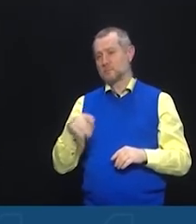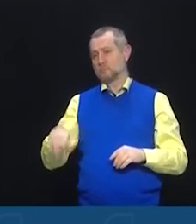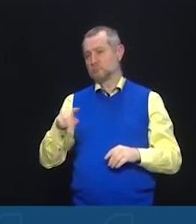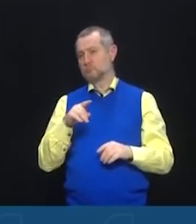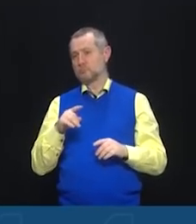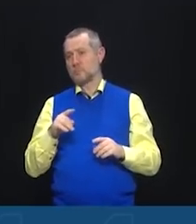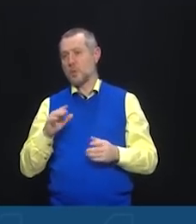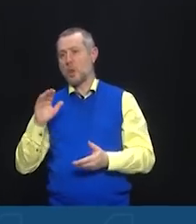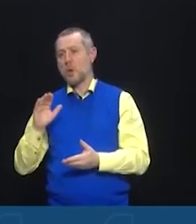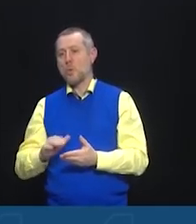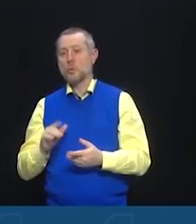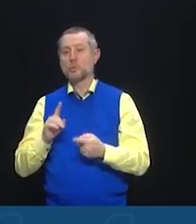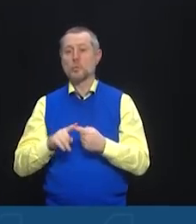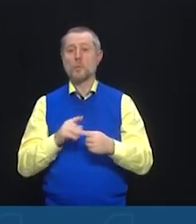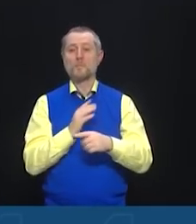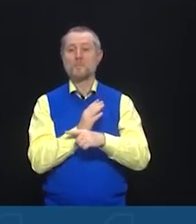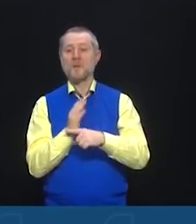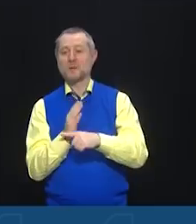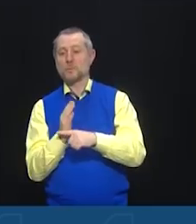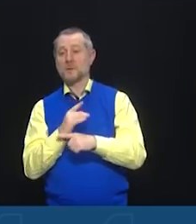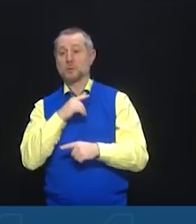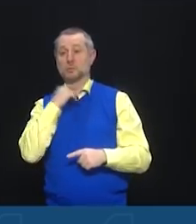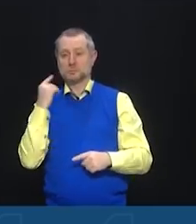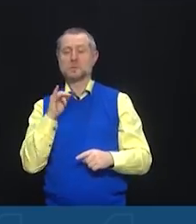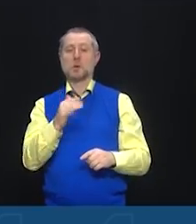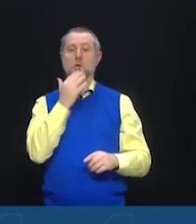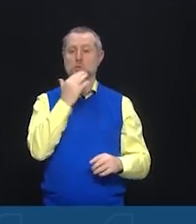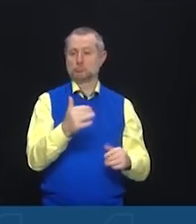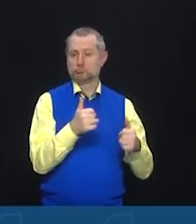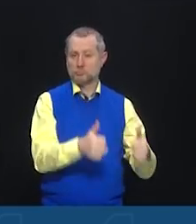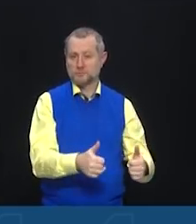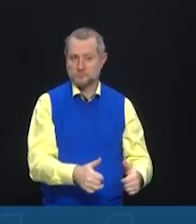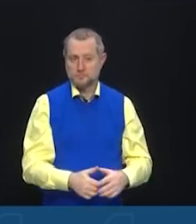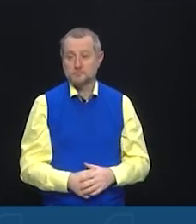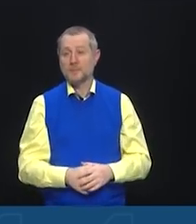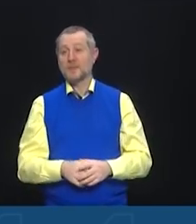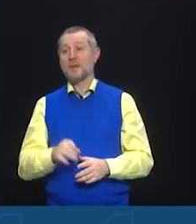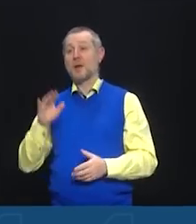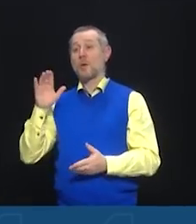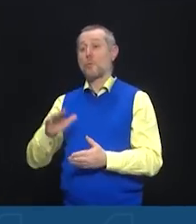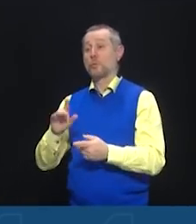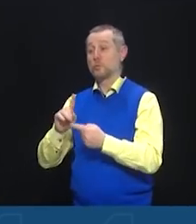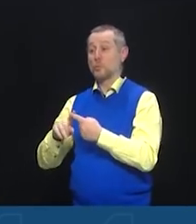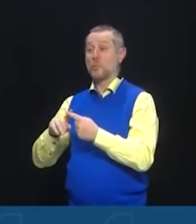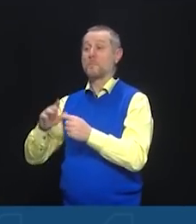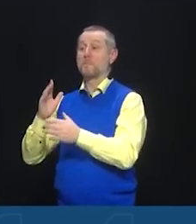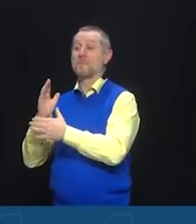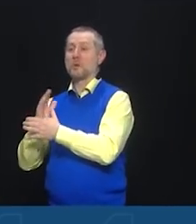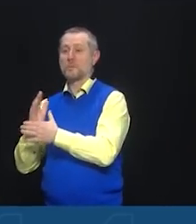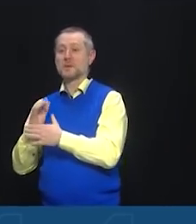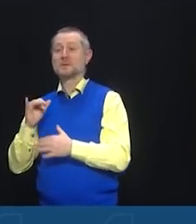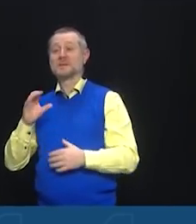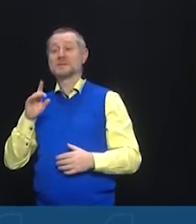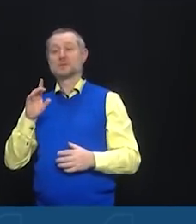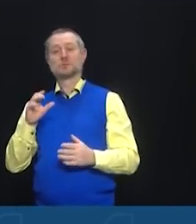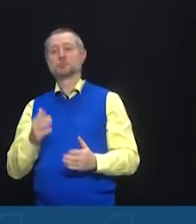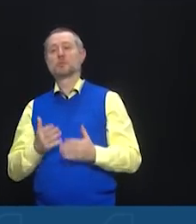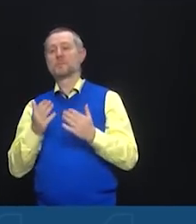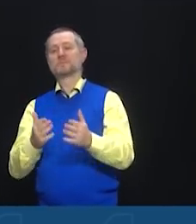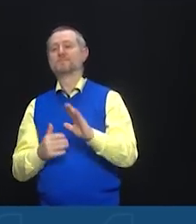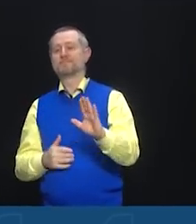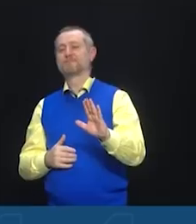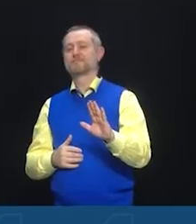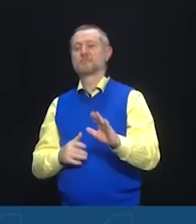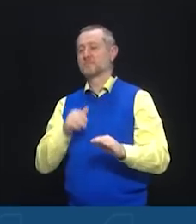medium risk. And that's very positive. And in low to medium, their recommendation is that there's no longer a requirement